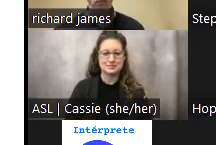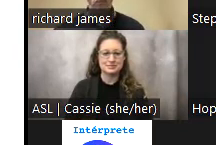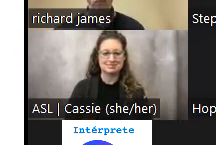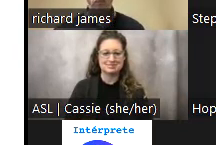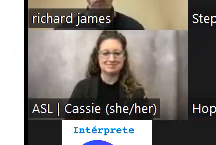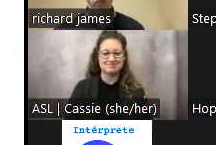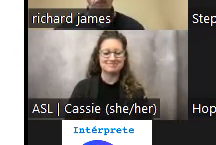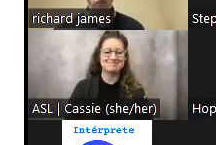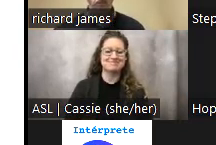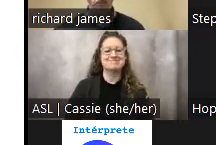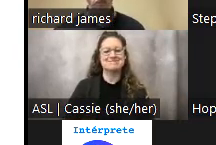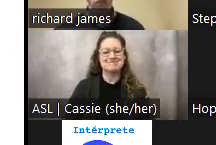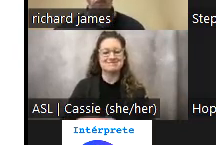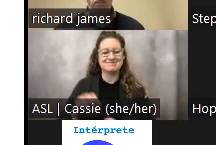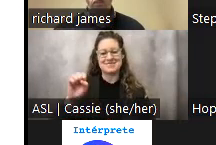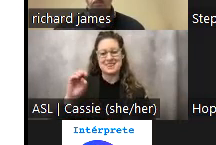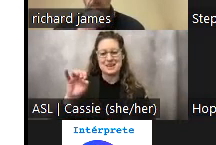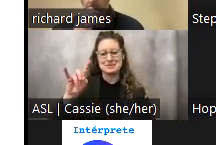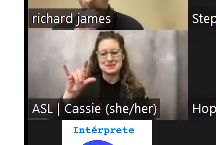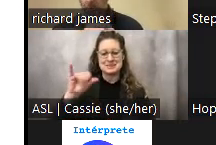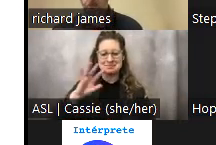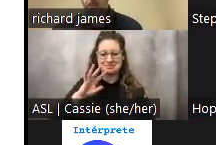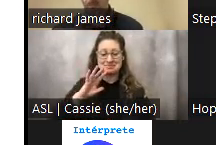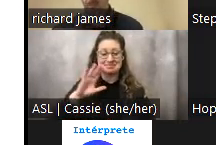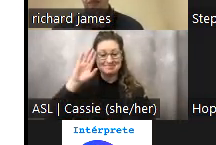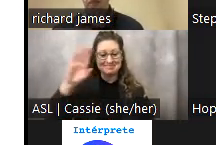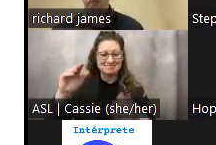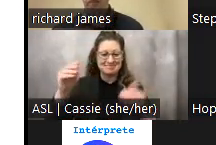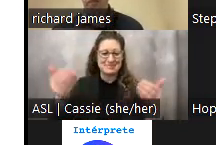Welcome, everyone. We're just letting people